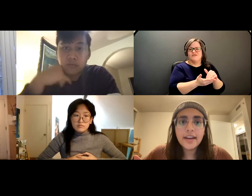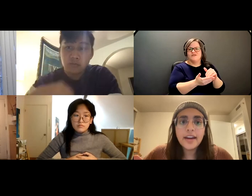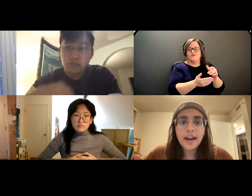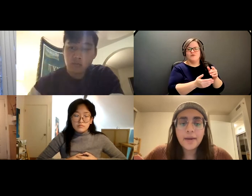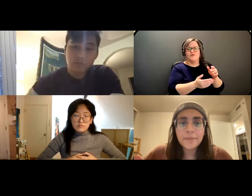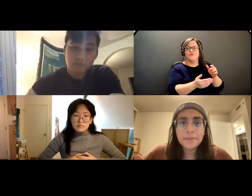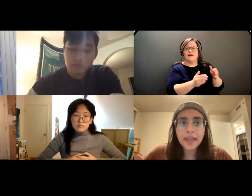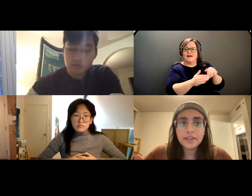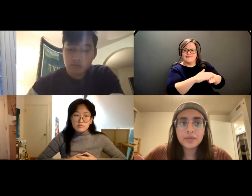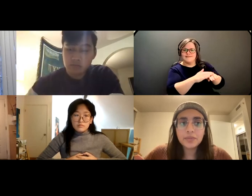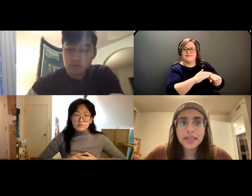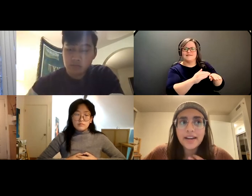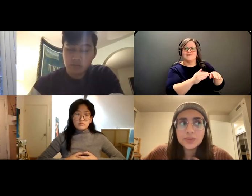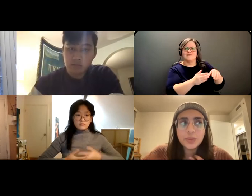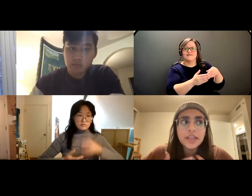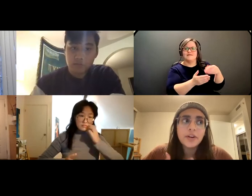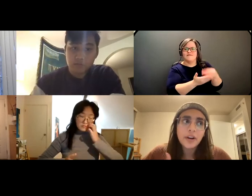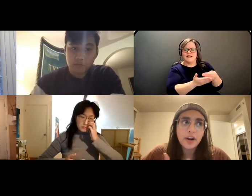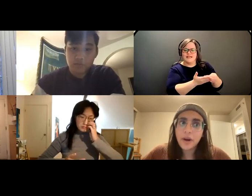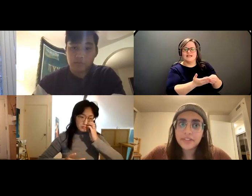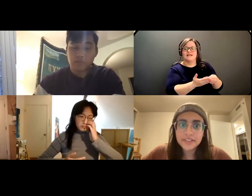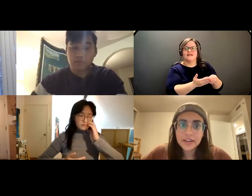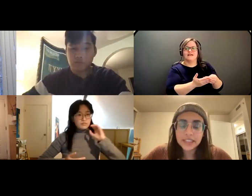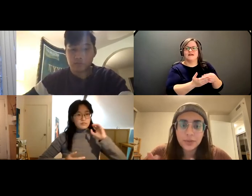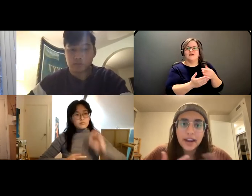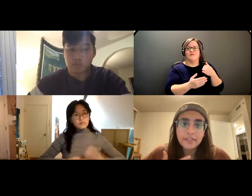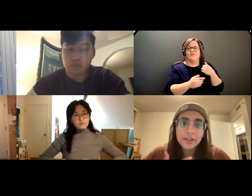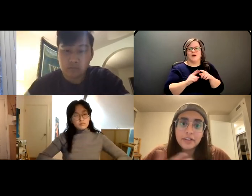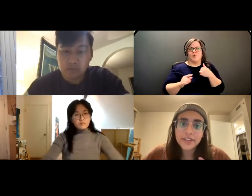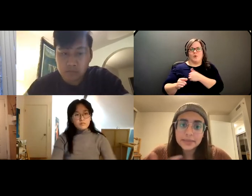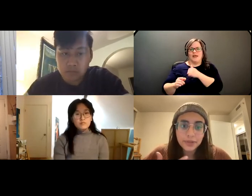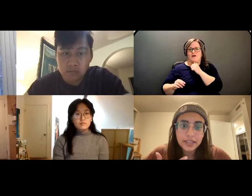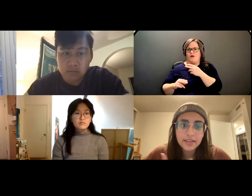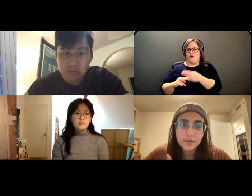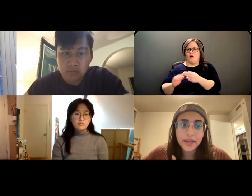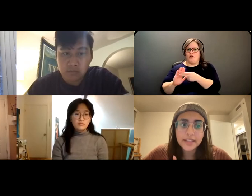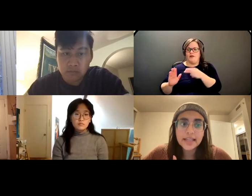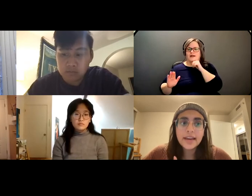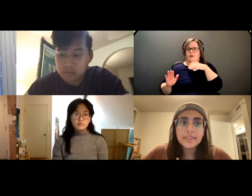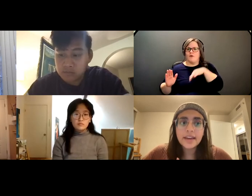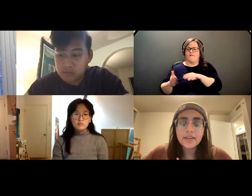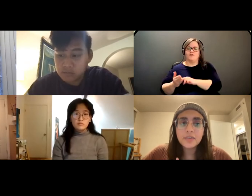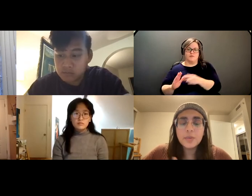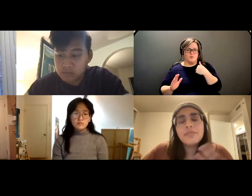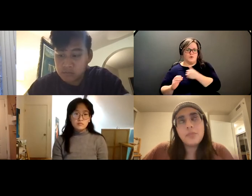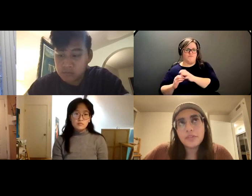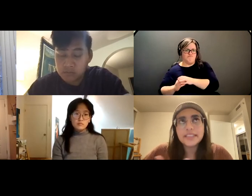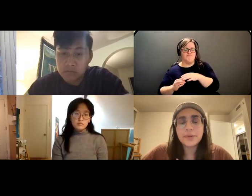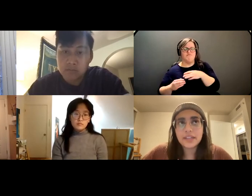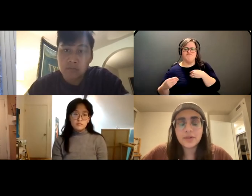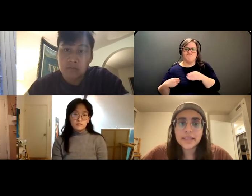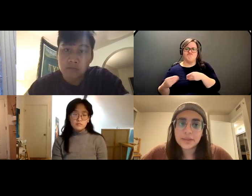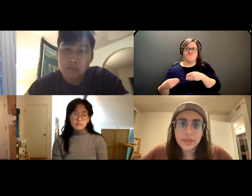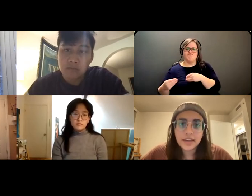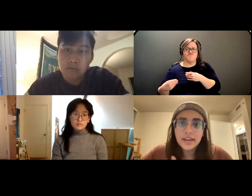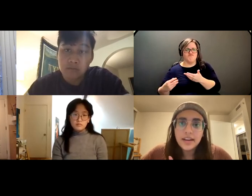funding. And because we are not a nonprofit ourselves, like, we have a lot of flexibility in the ways that, well, we have more